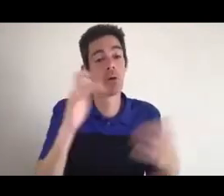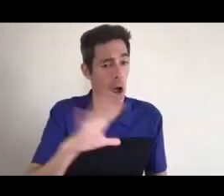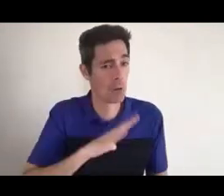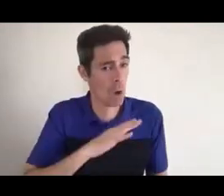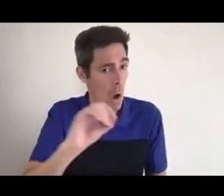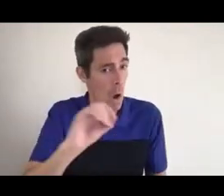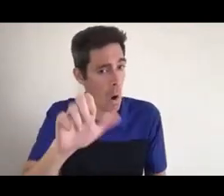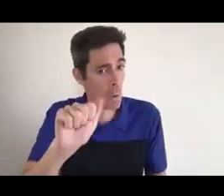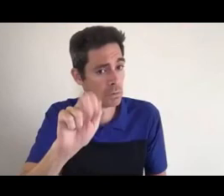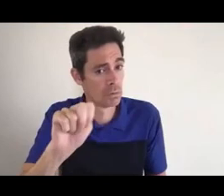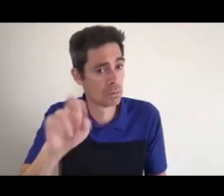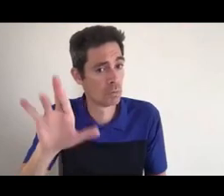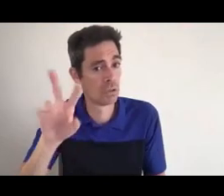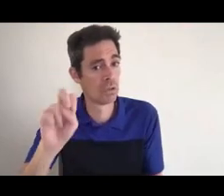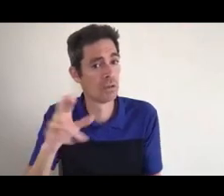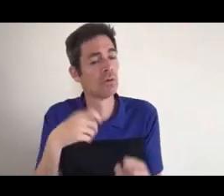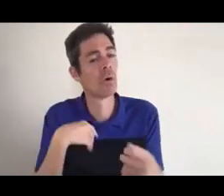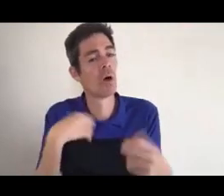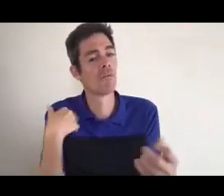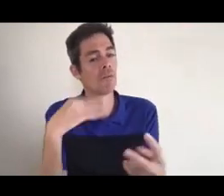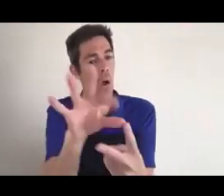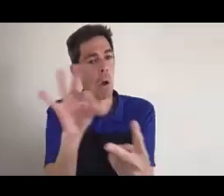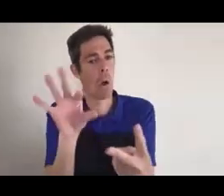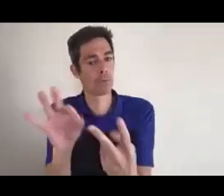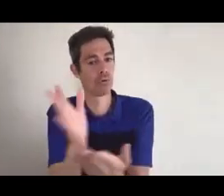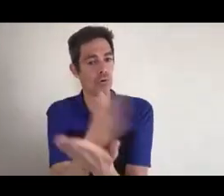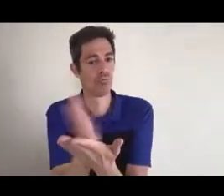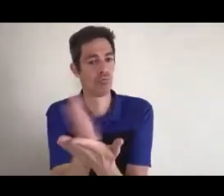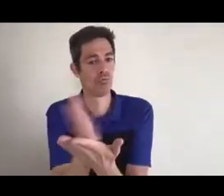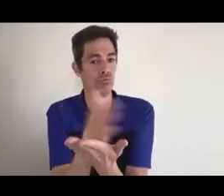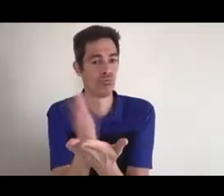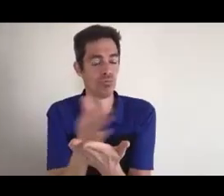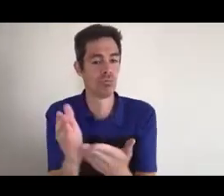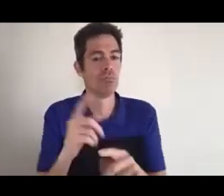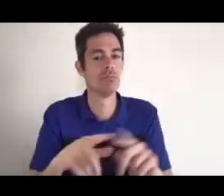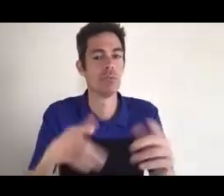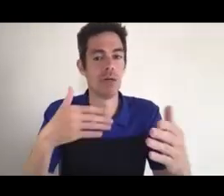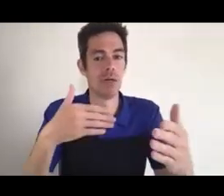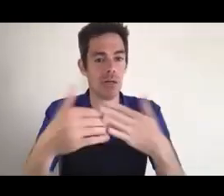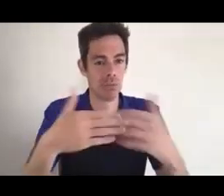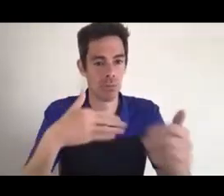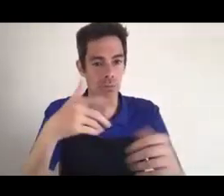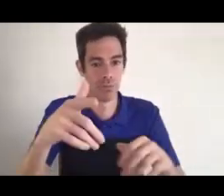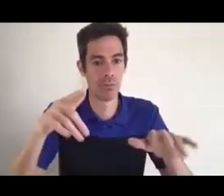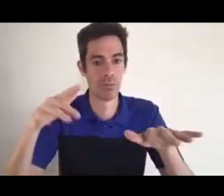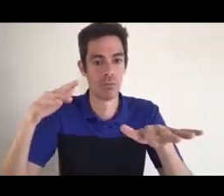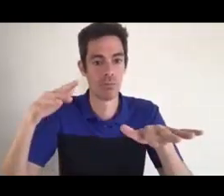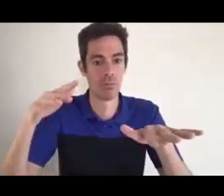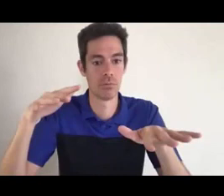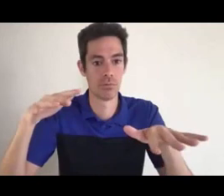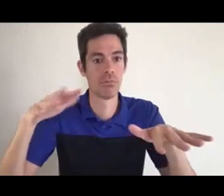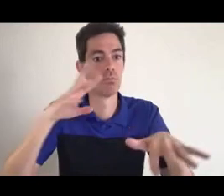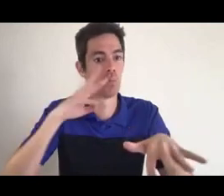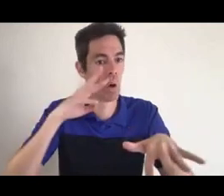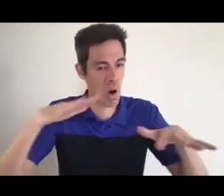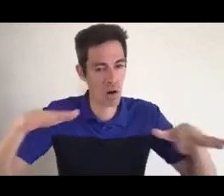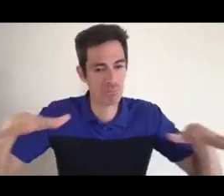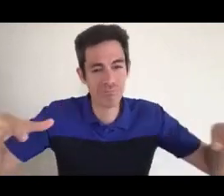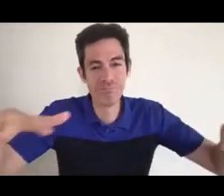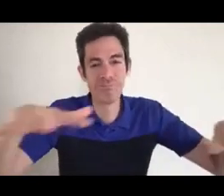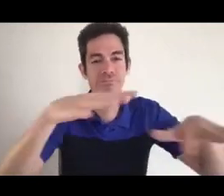and river as O and R. And if you want to spell ocean and river, that's fine. I give you that choice. But